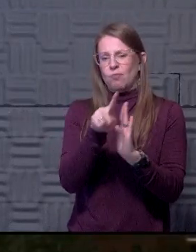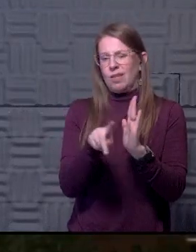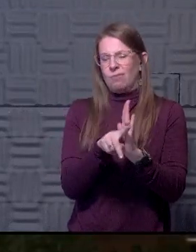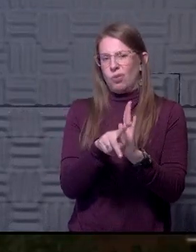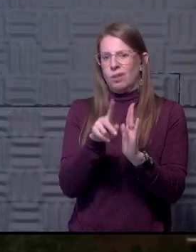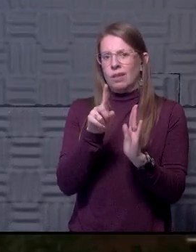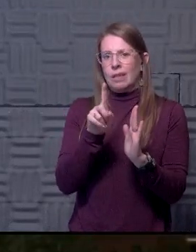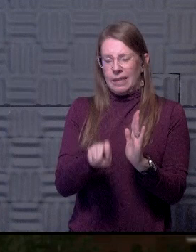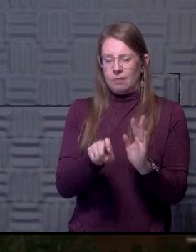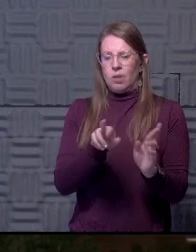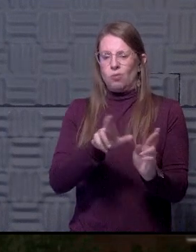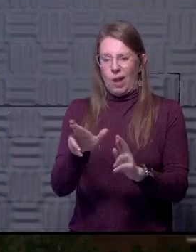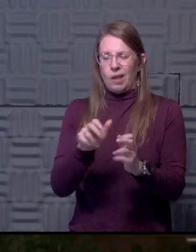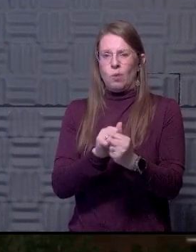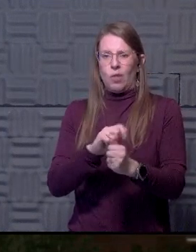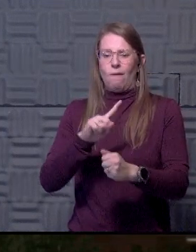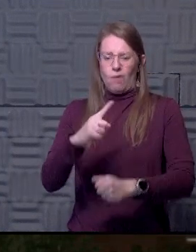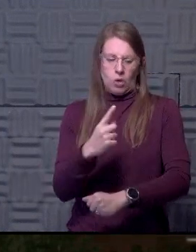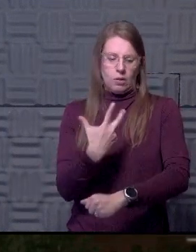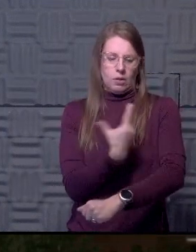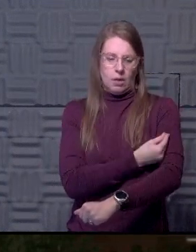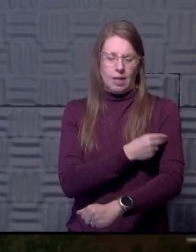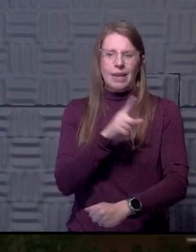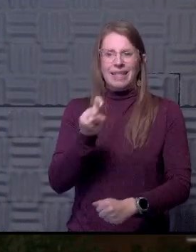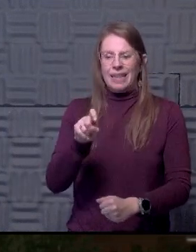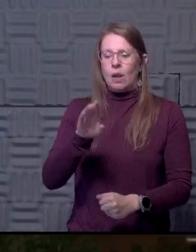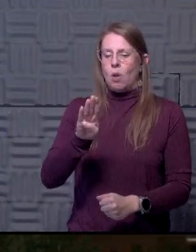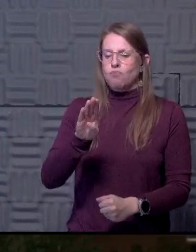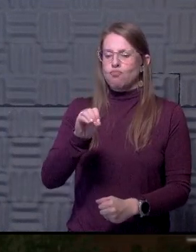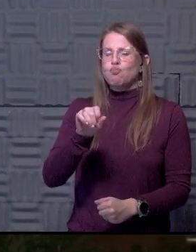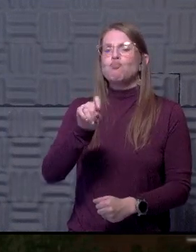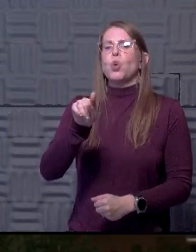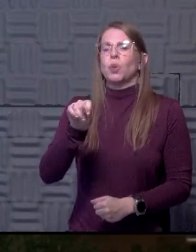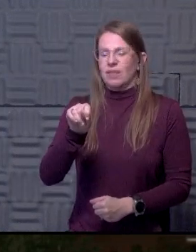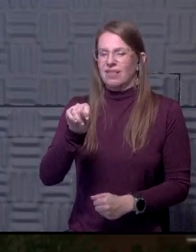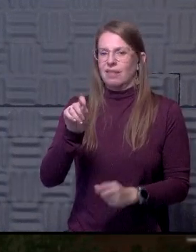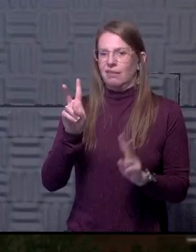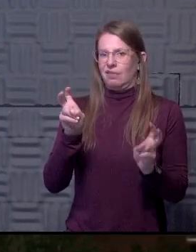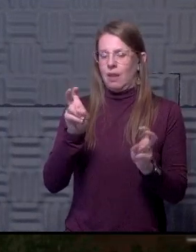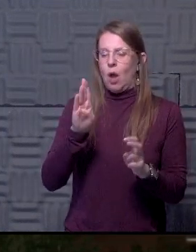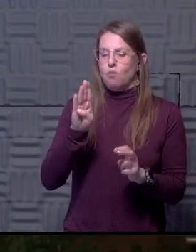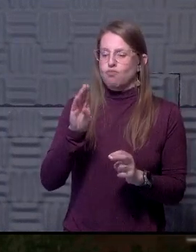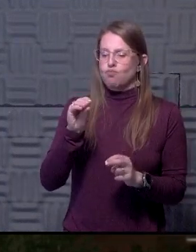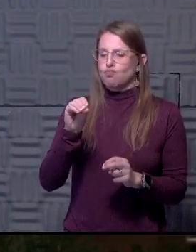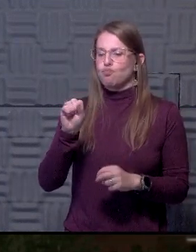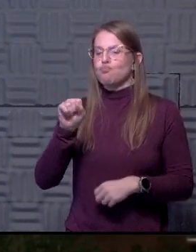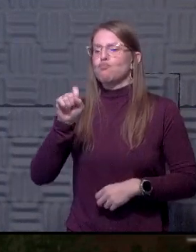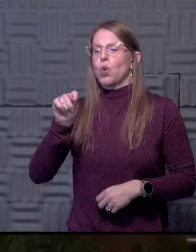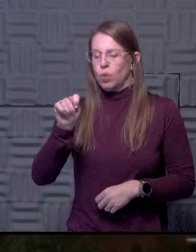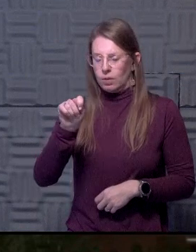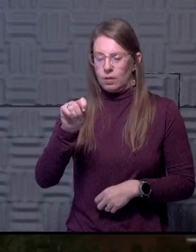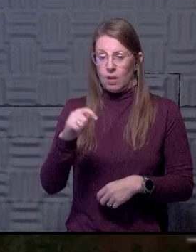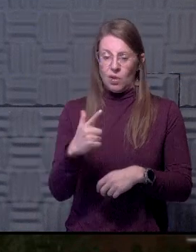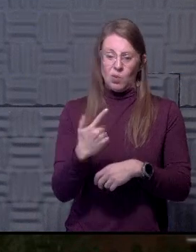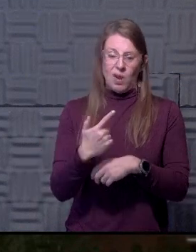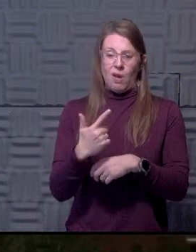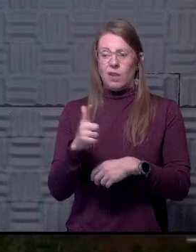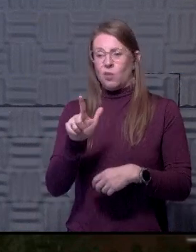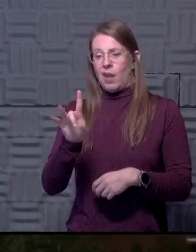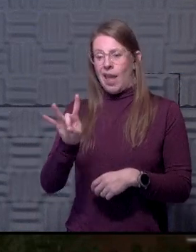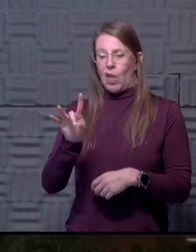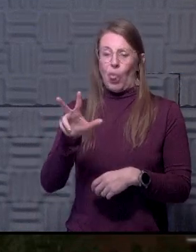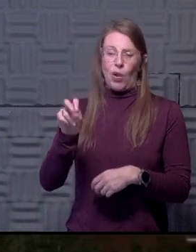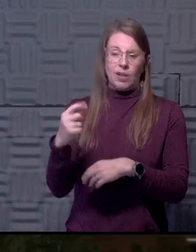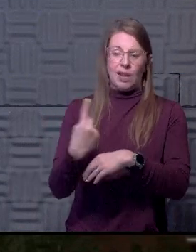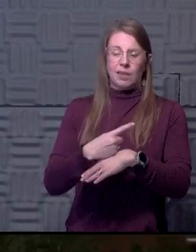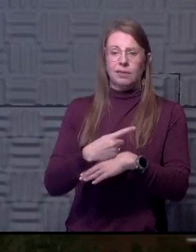to be primed with the first dose, and then you need to get boosted. A boosting is a boost, and whether you get it at 21, 28, or 30,